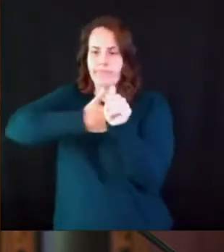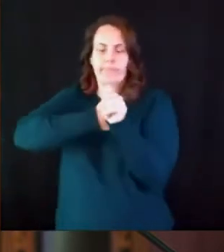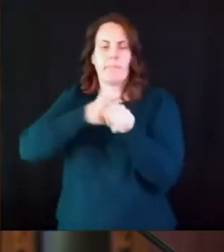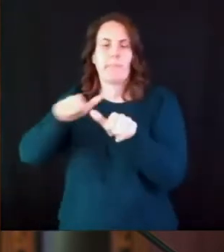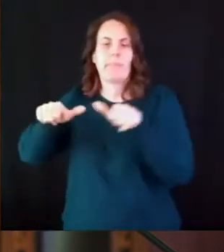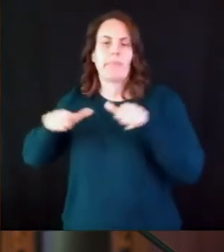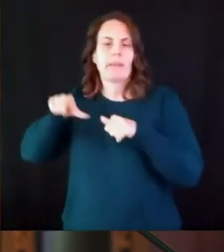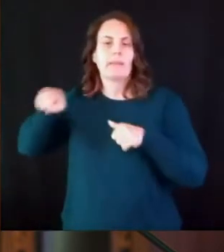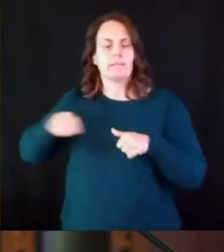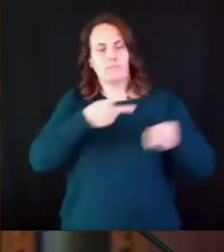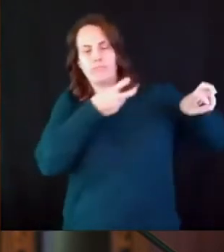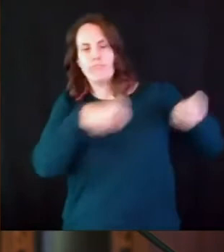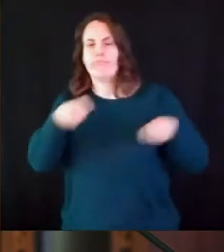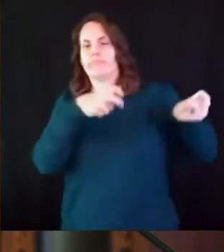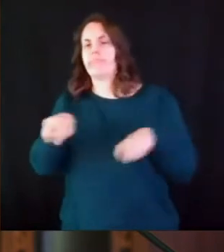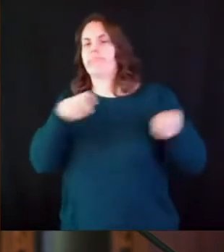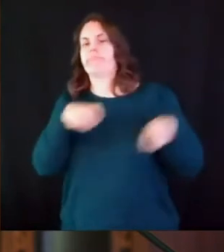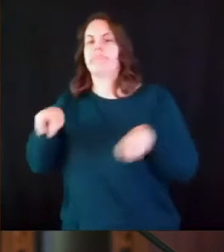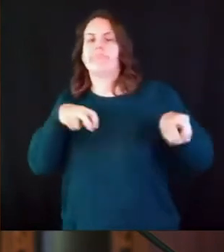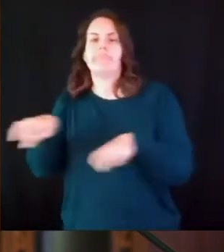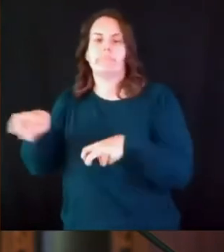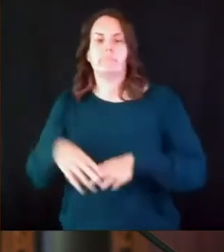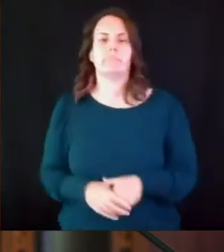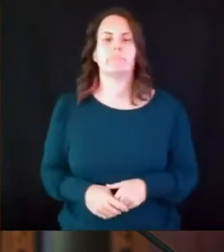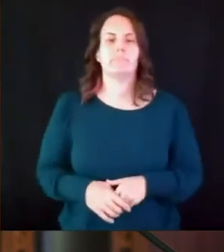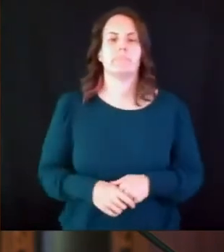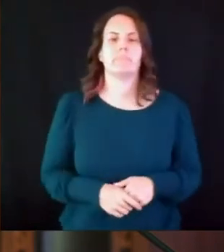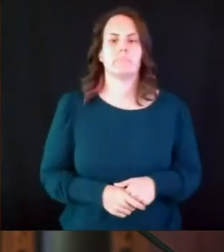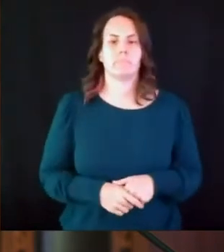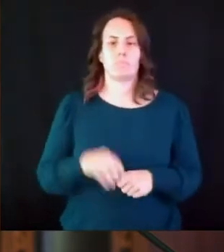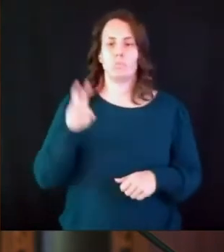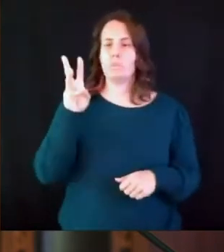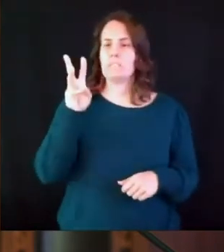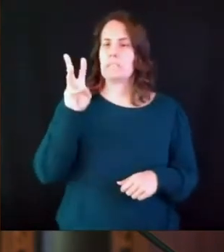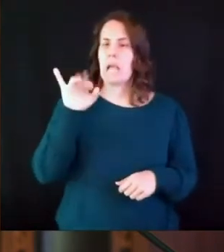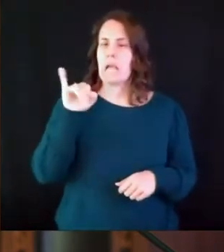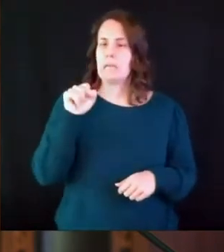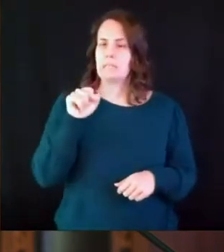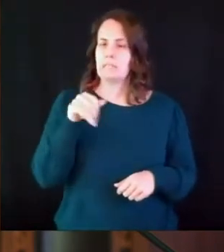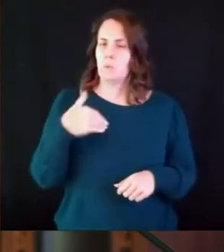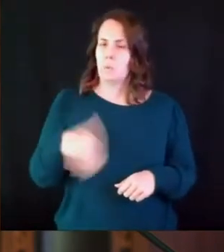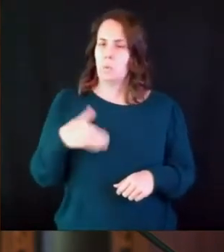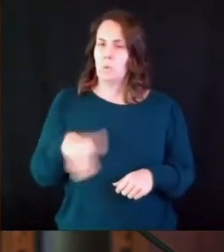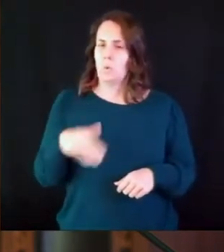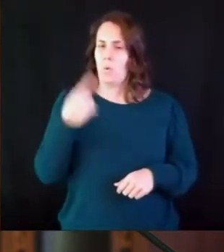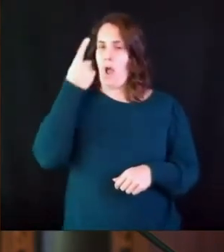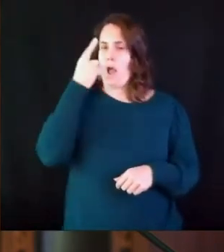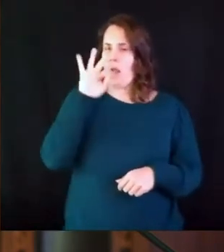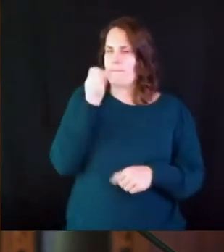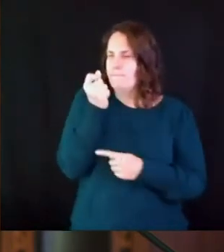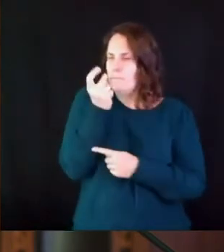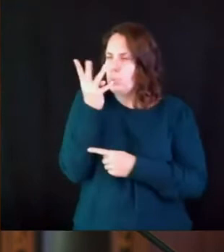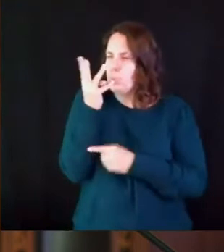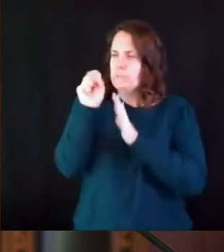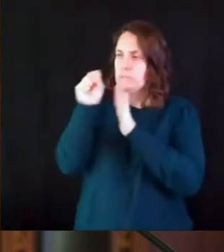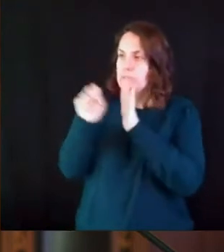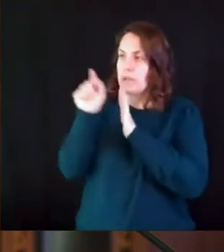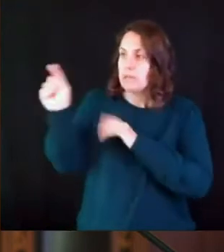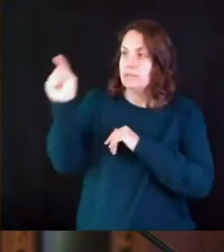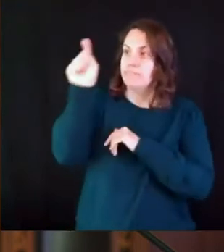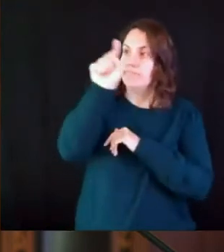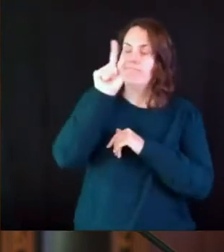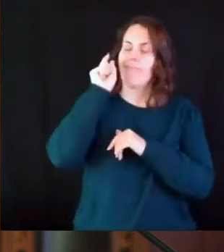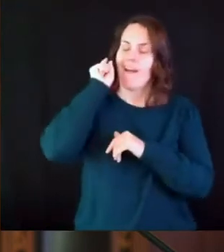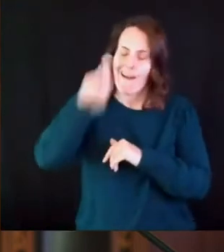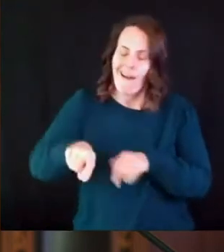facility. This is not a list we ever wanted to be on, but we are thankful to be prepared. However, we must